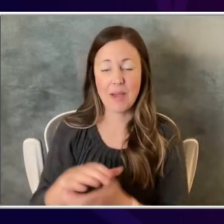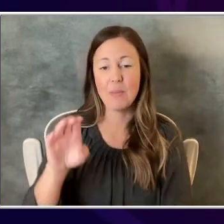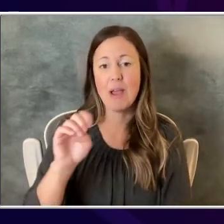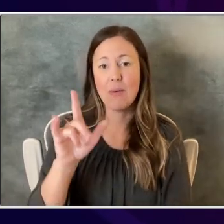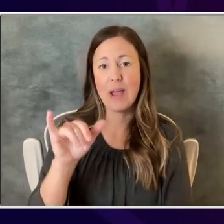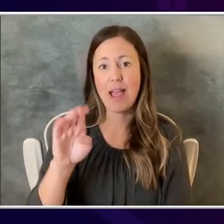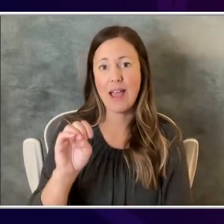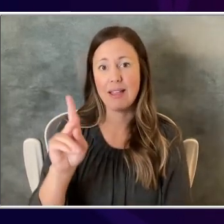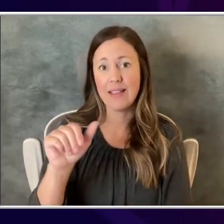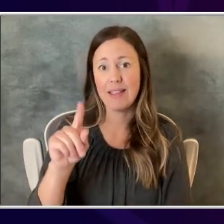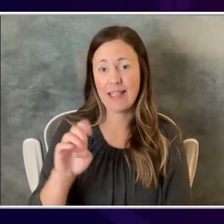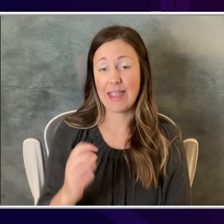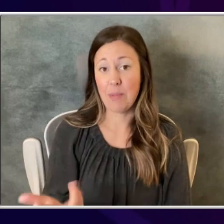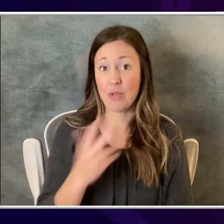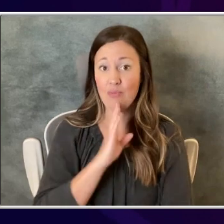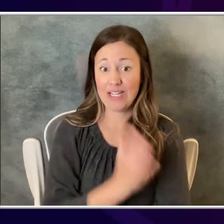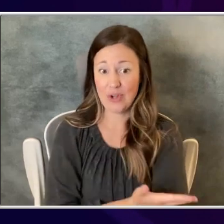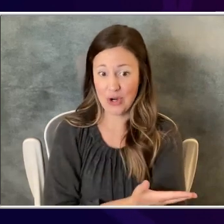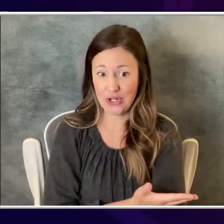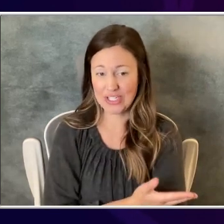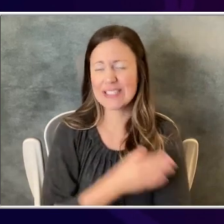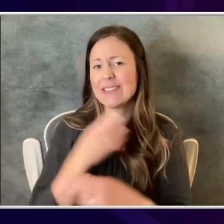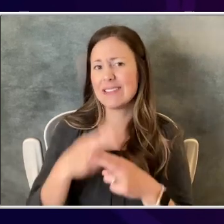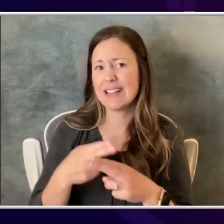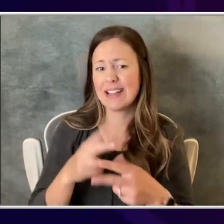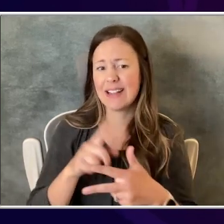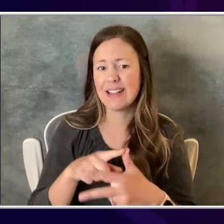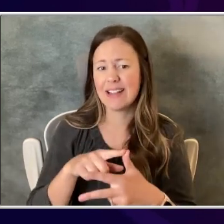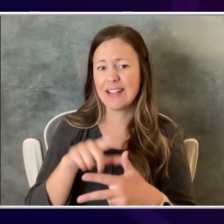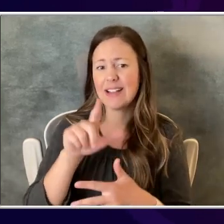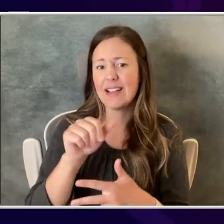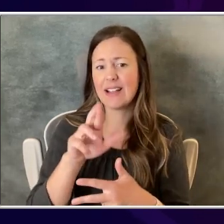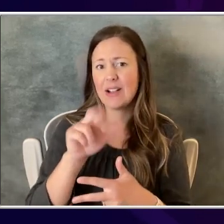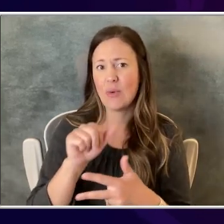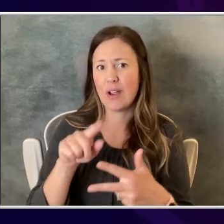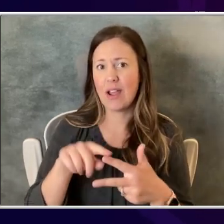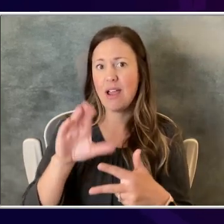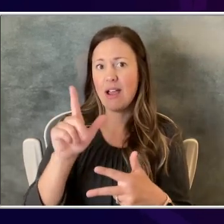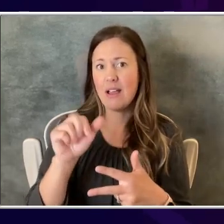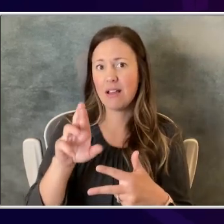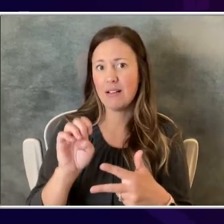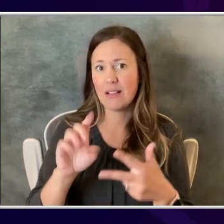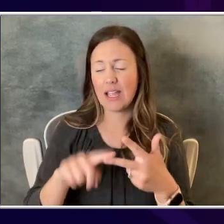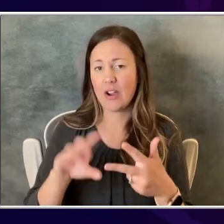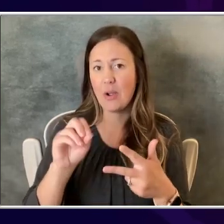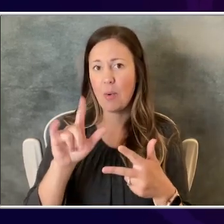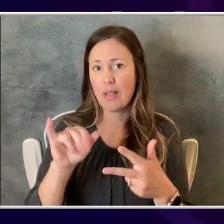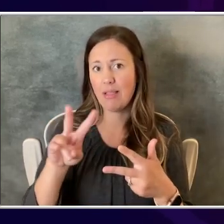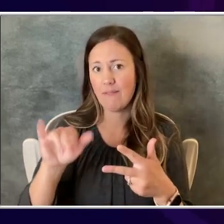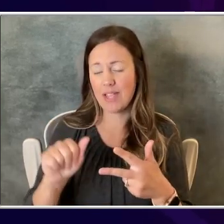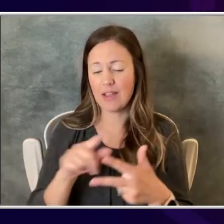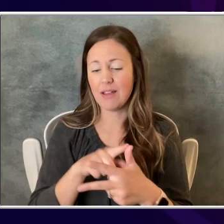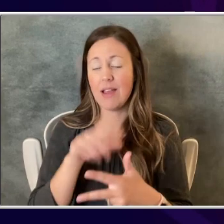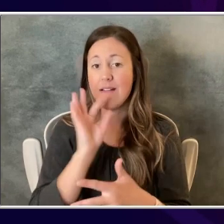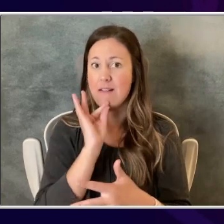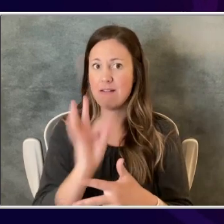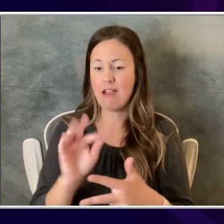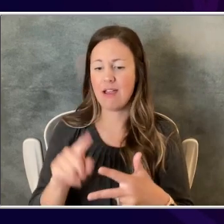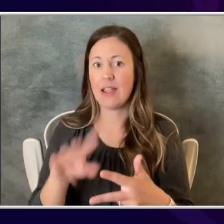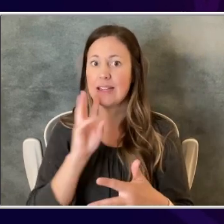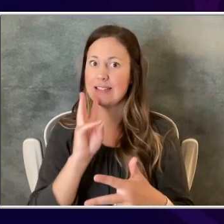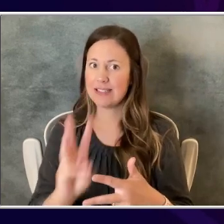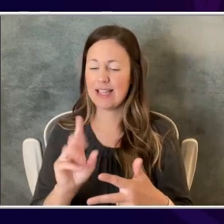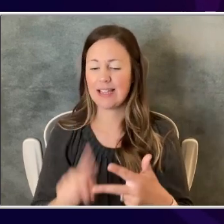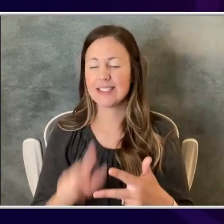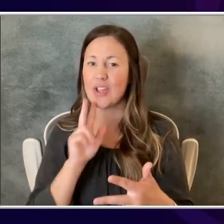3 daughters. And what are their names? Flora, Claire, and Olivia. How old are they? So they are 9, 6, and